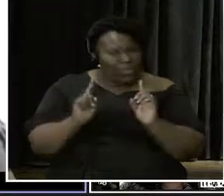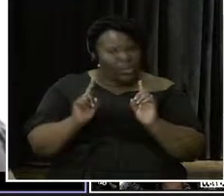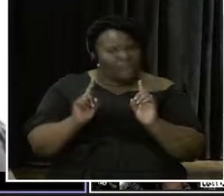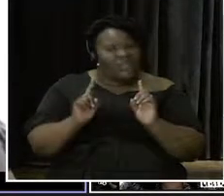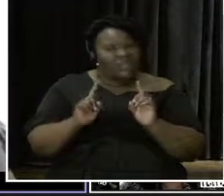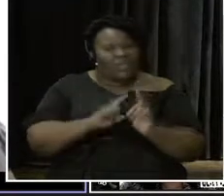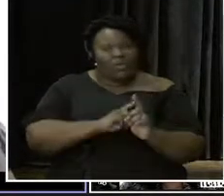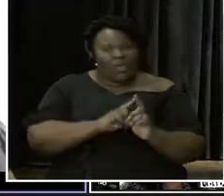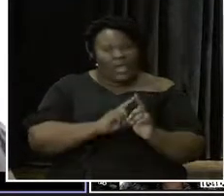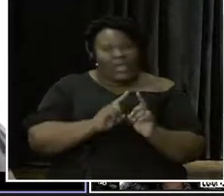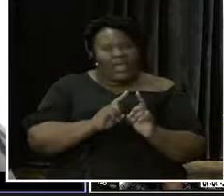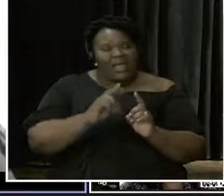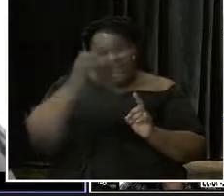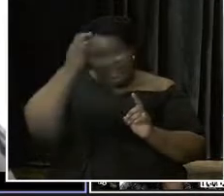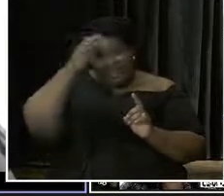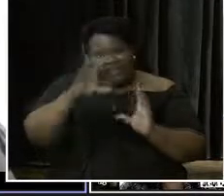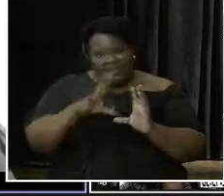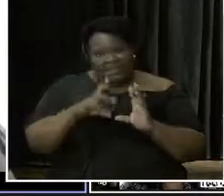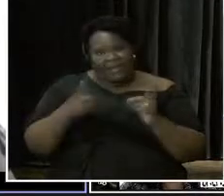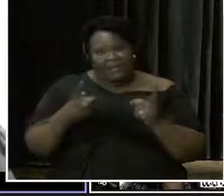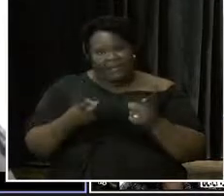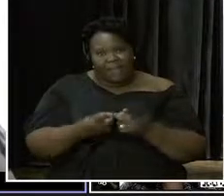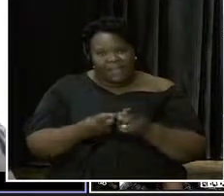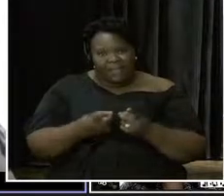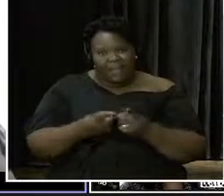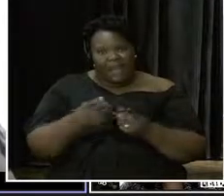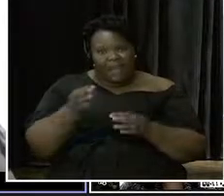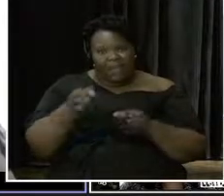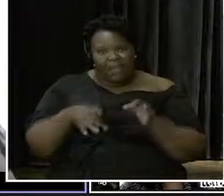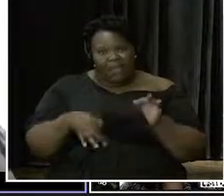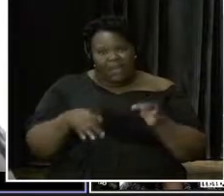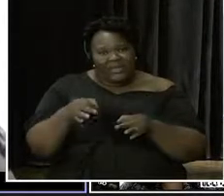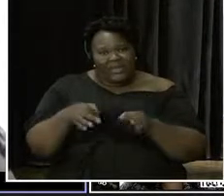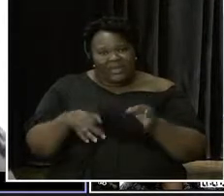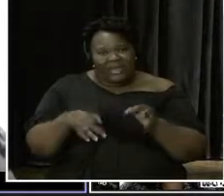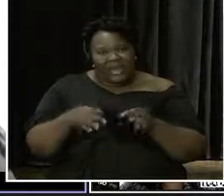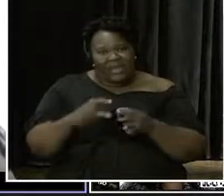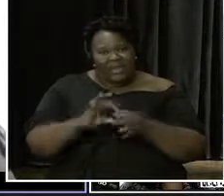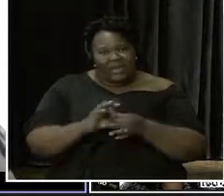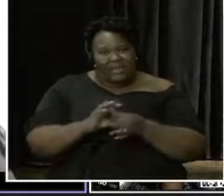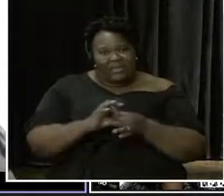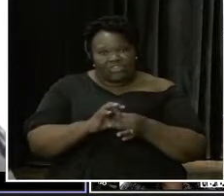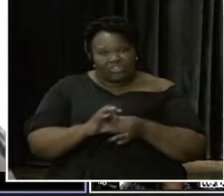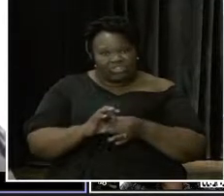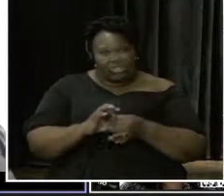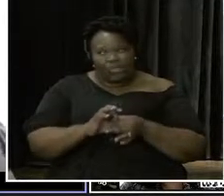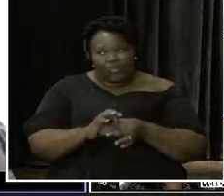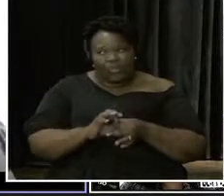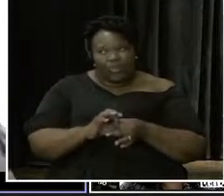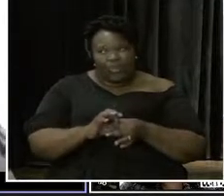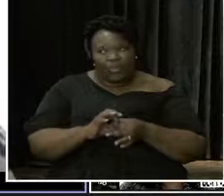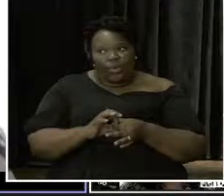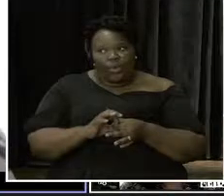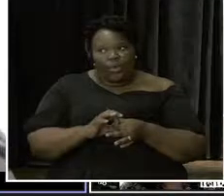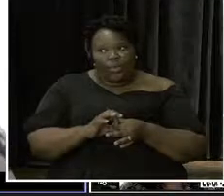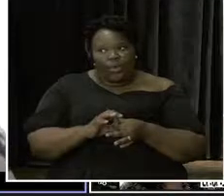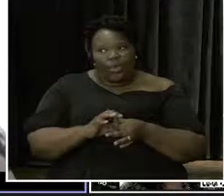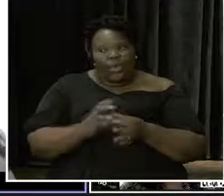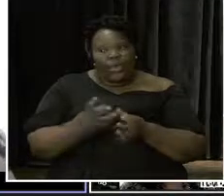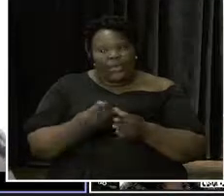government departments. They are politically complicated relationships, like the relationship we have with